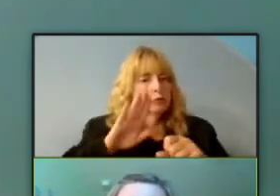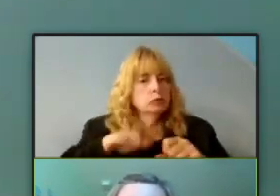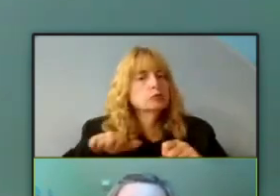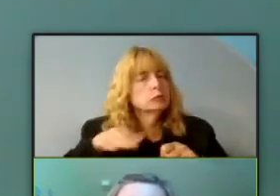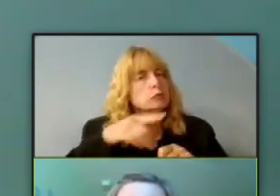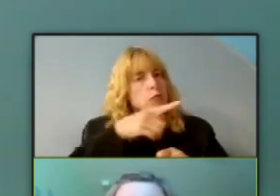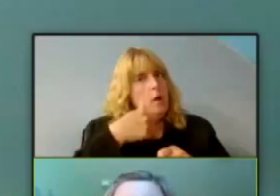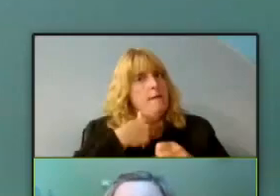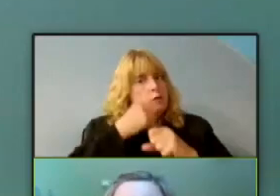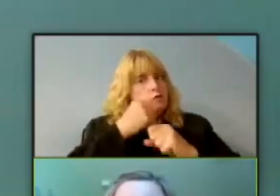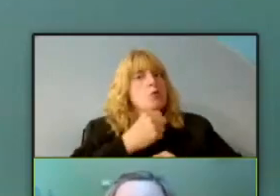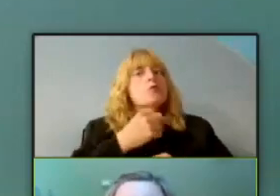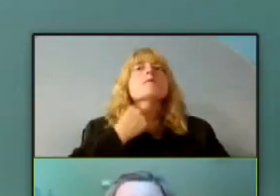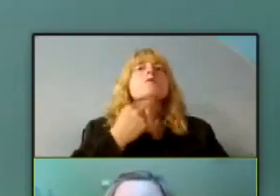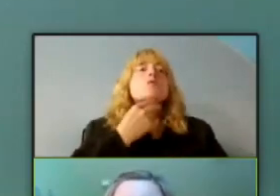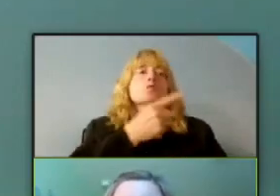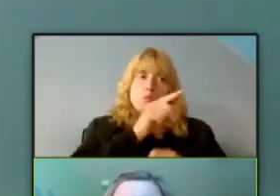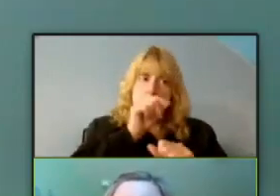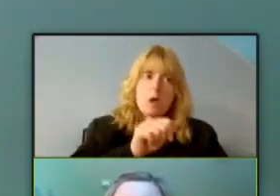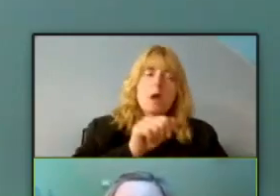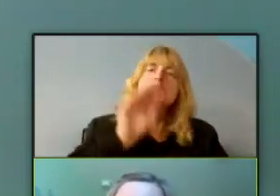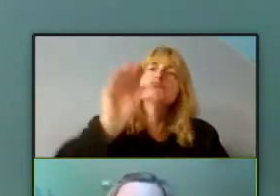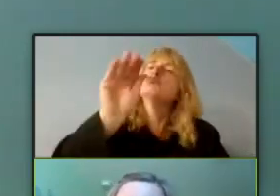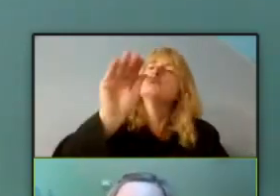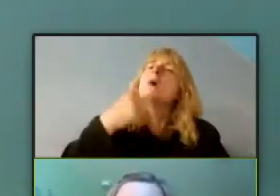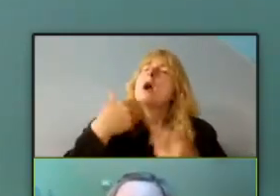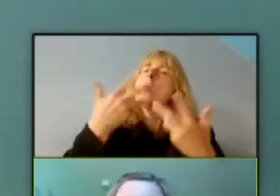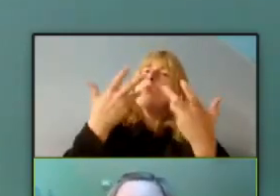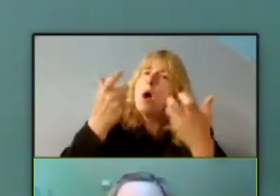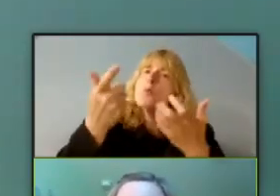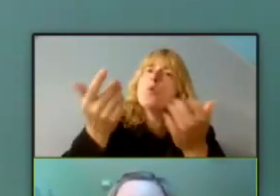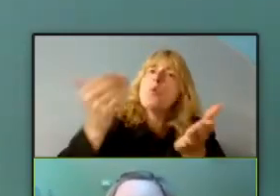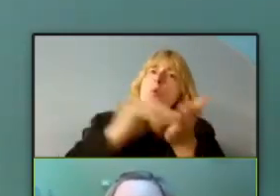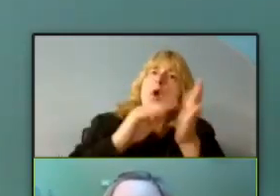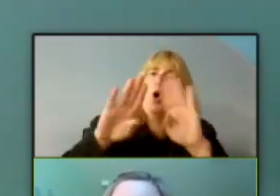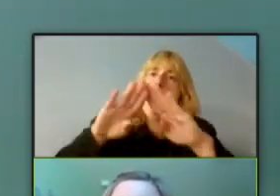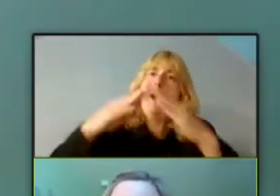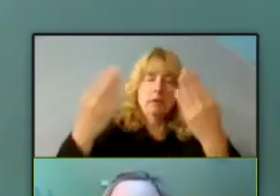tell providers that you want them to reopen. We know that it's taking